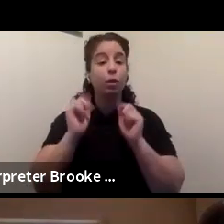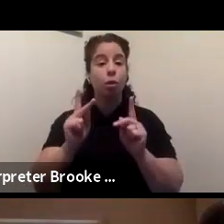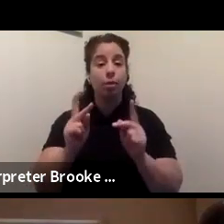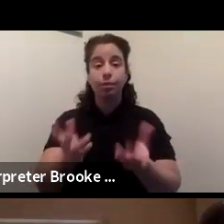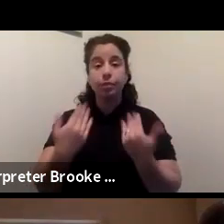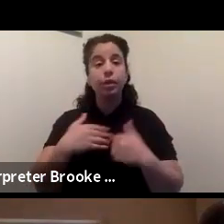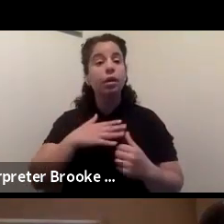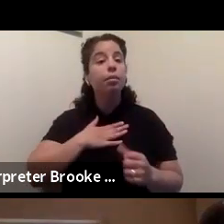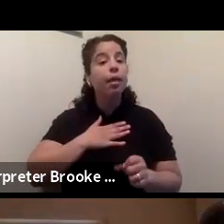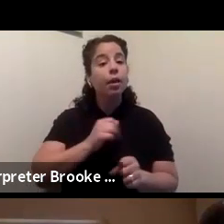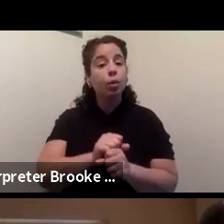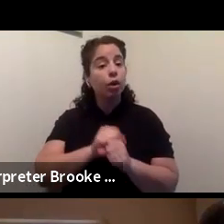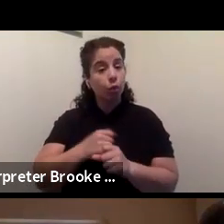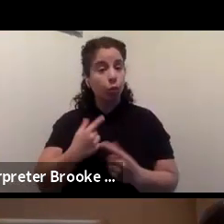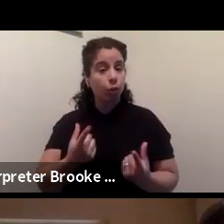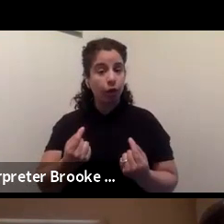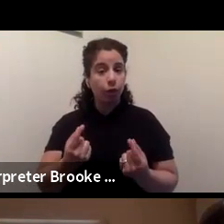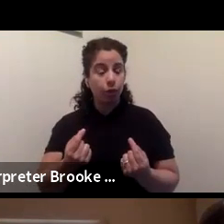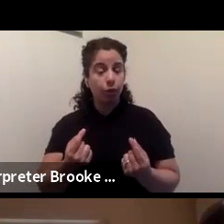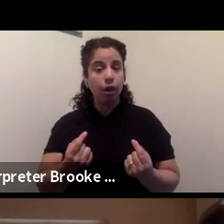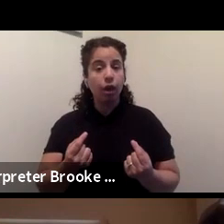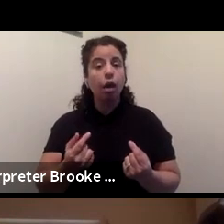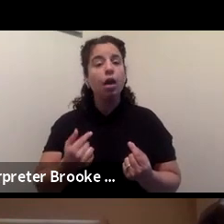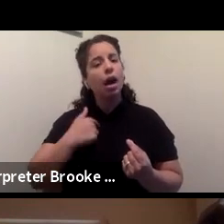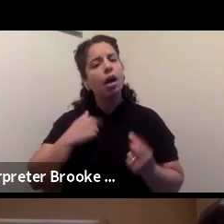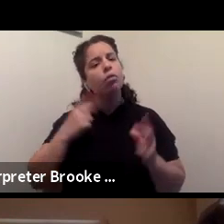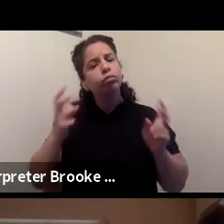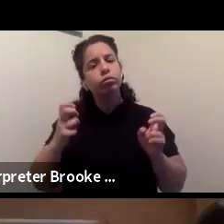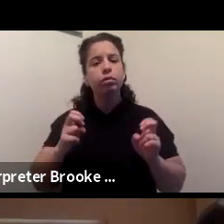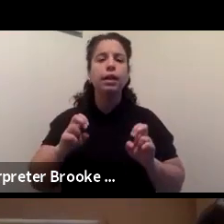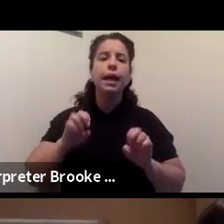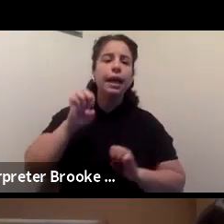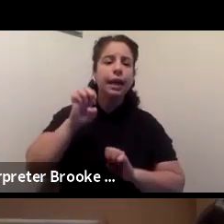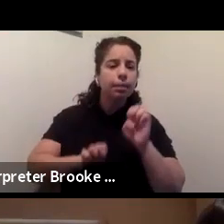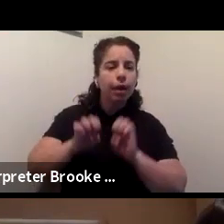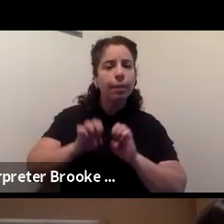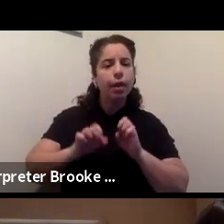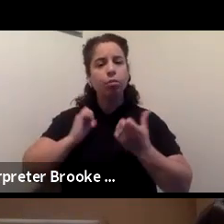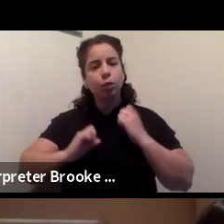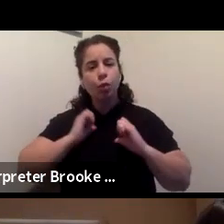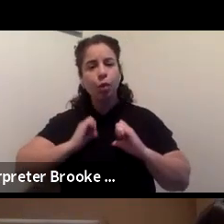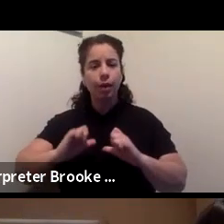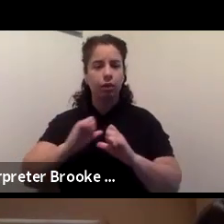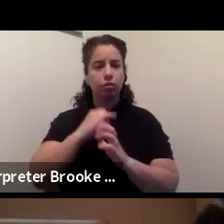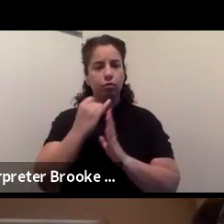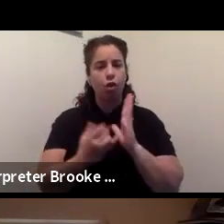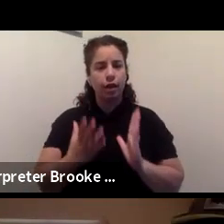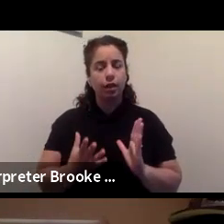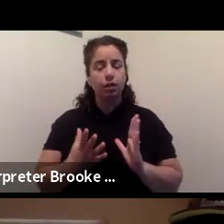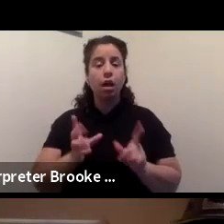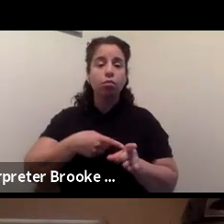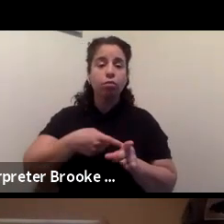I consider myself an experimental performance artist. I do work in dance and